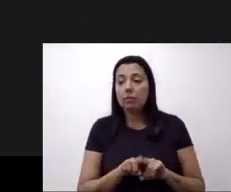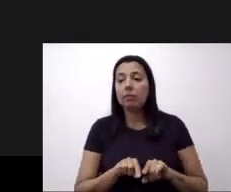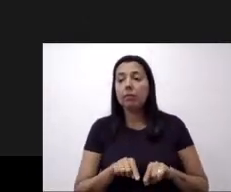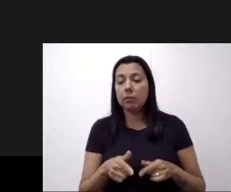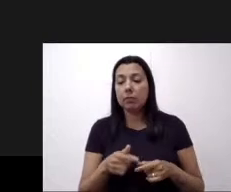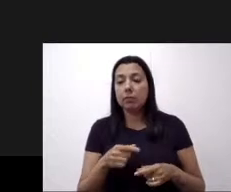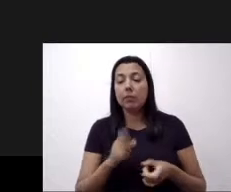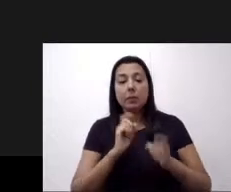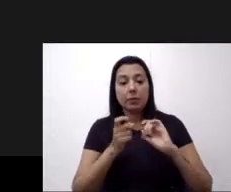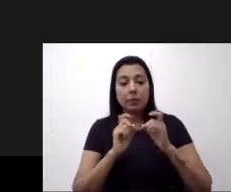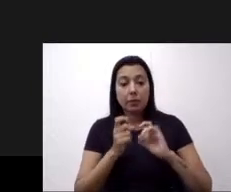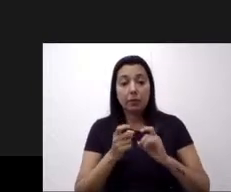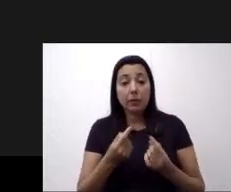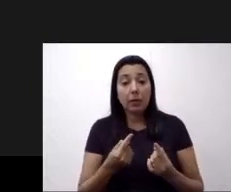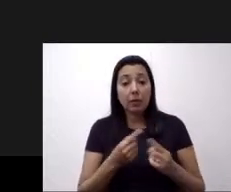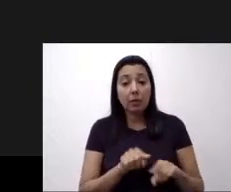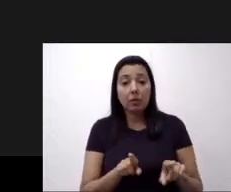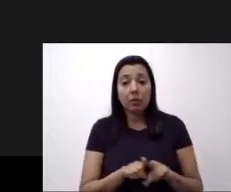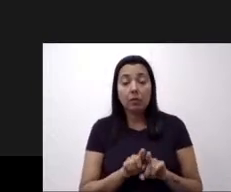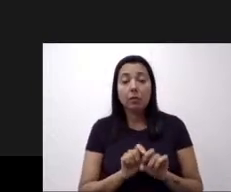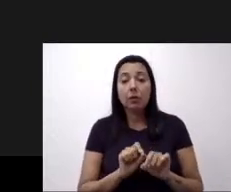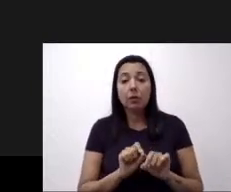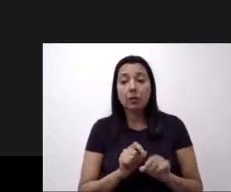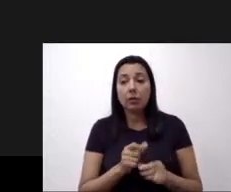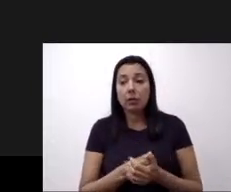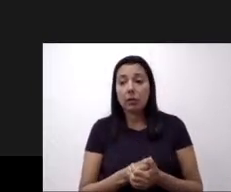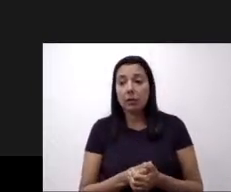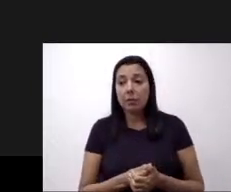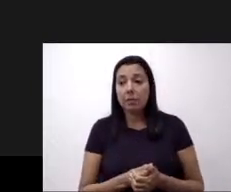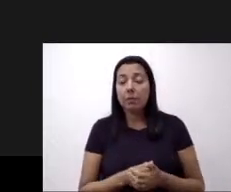have for a long time come from the feminist movement.